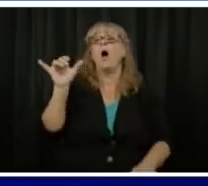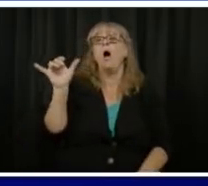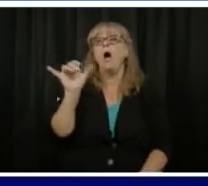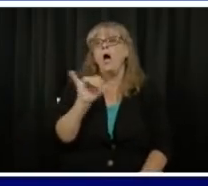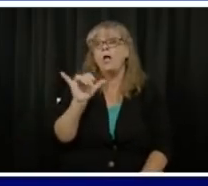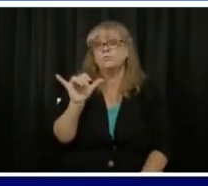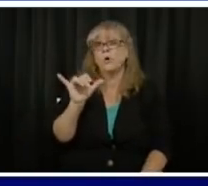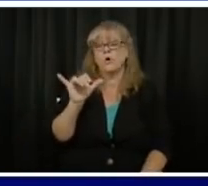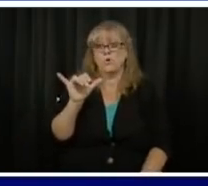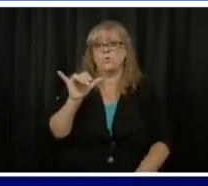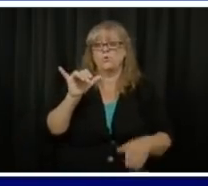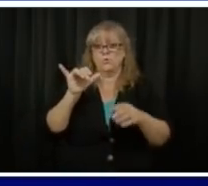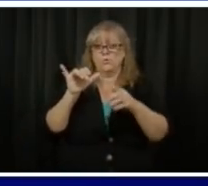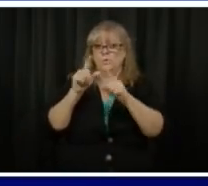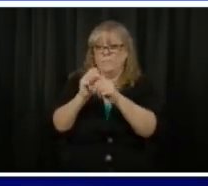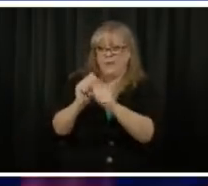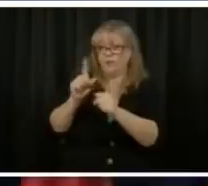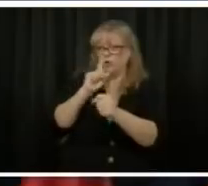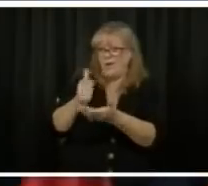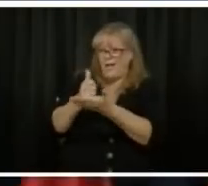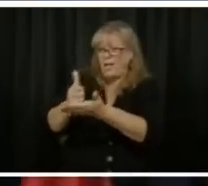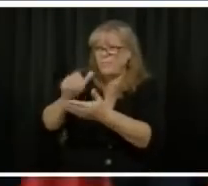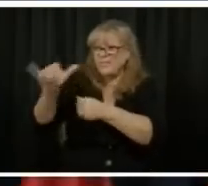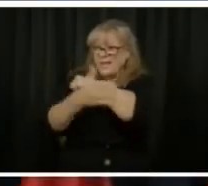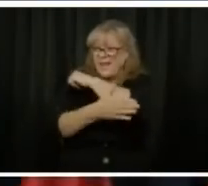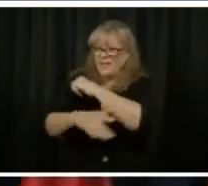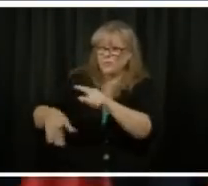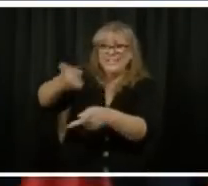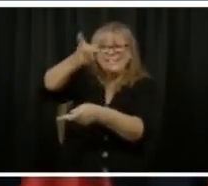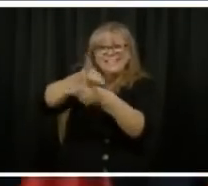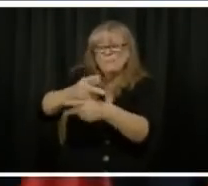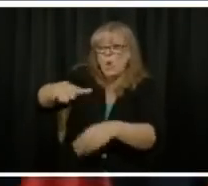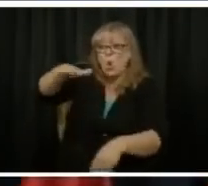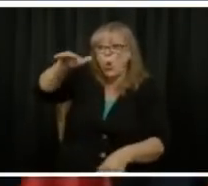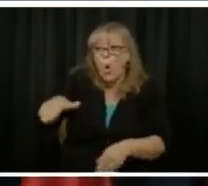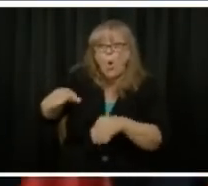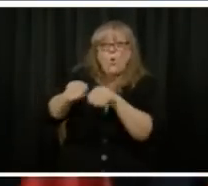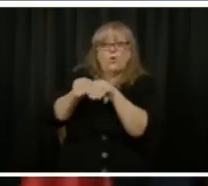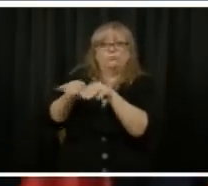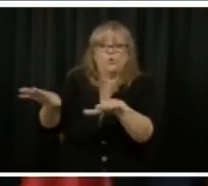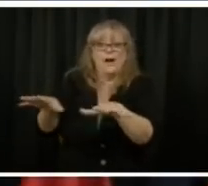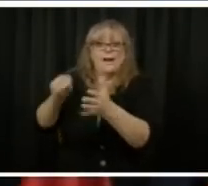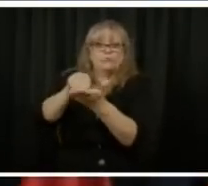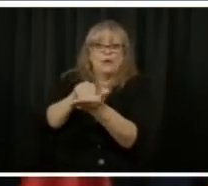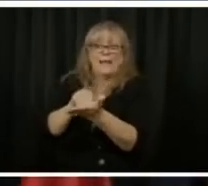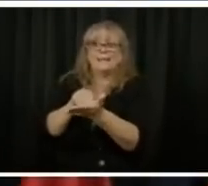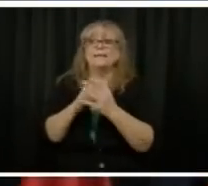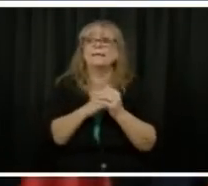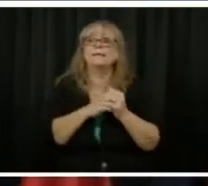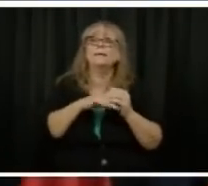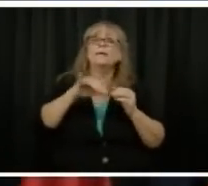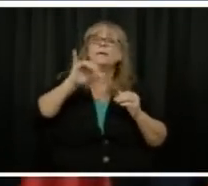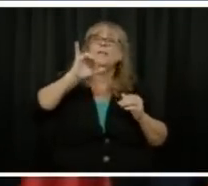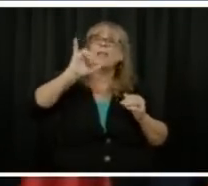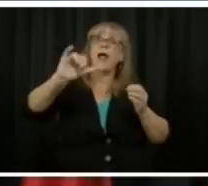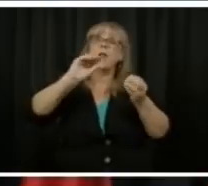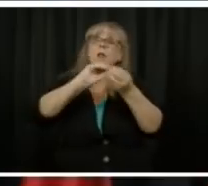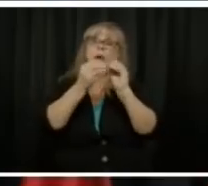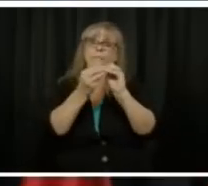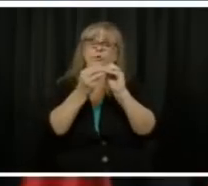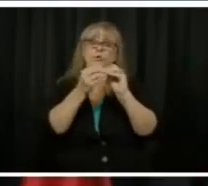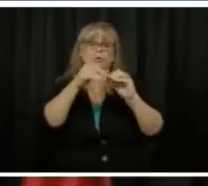counties were notified that these metrics had been exceeded. Counties then have 2 weeks to reverse their disease trend in order to keep their